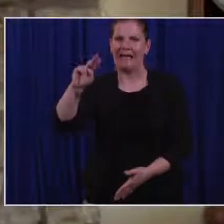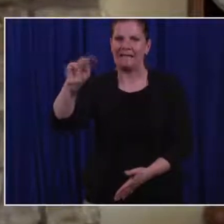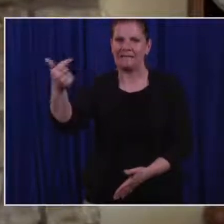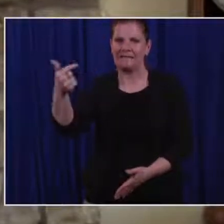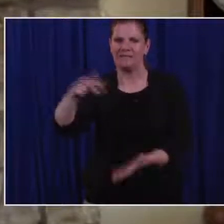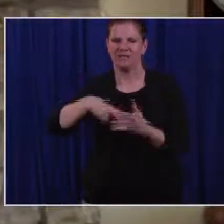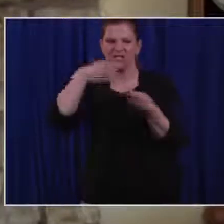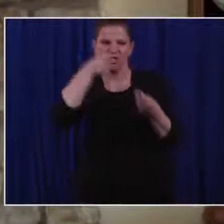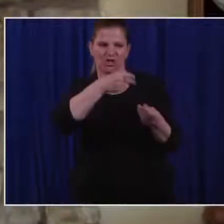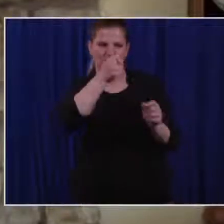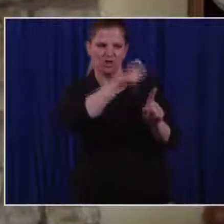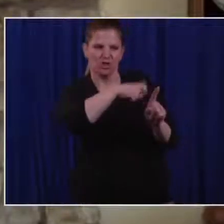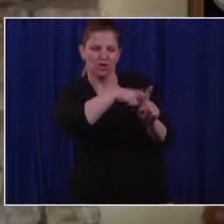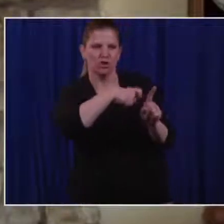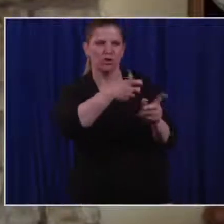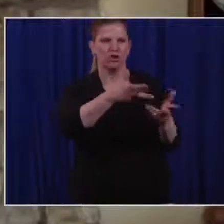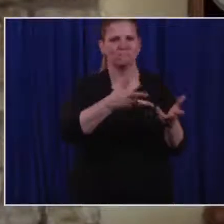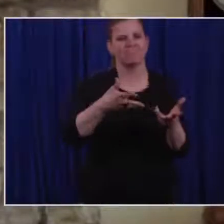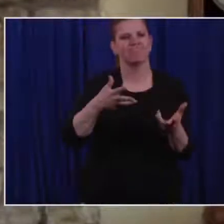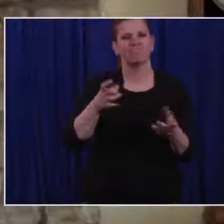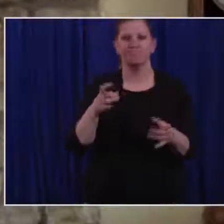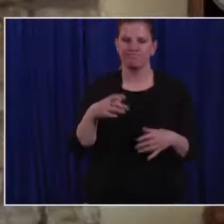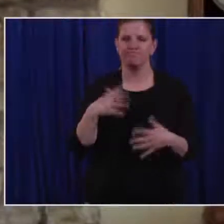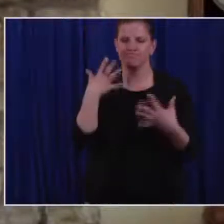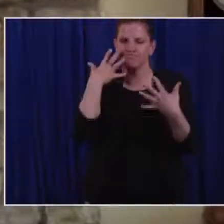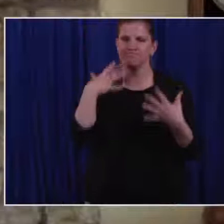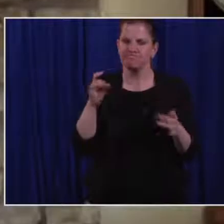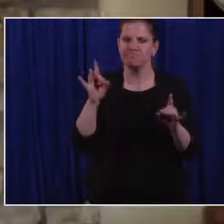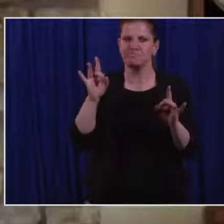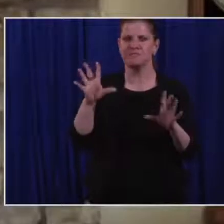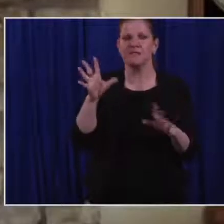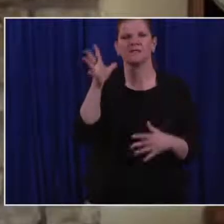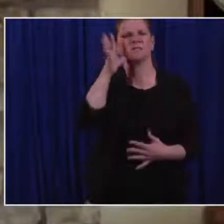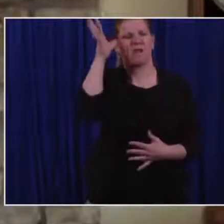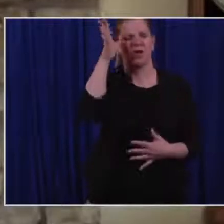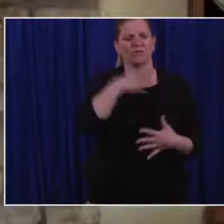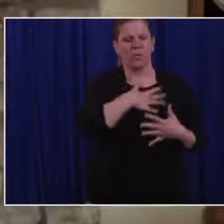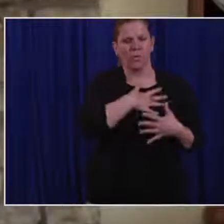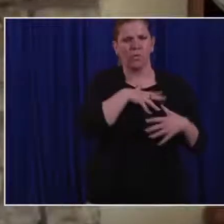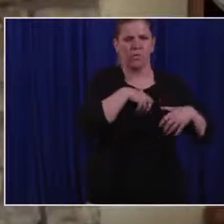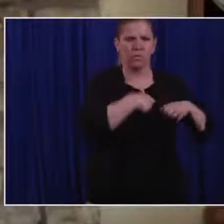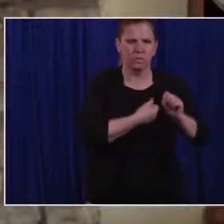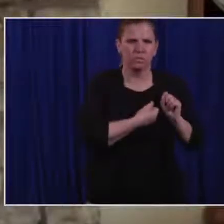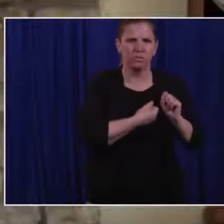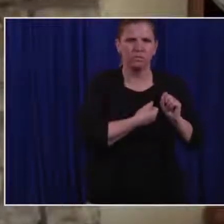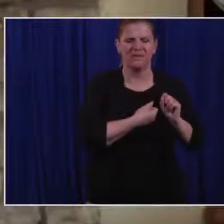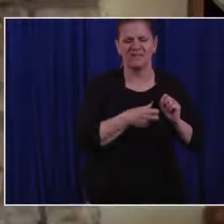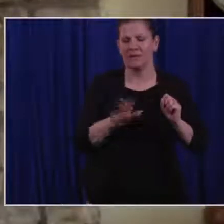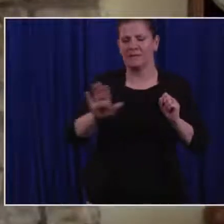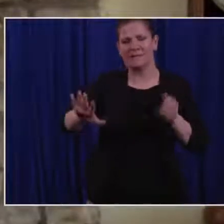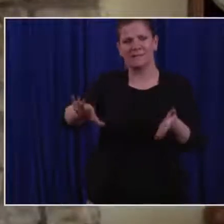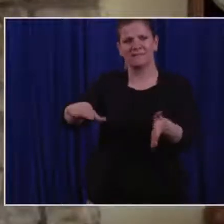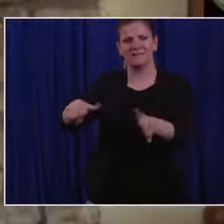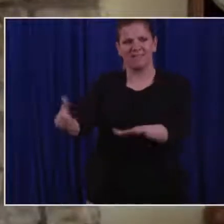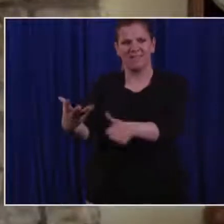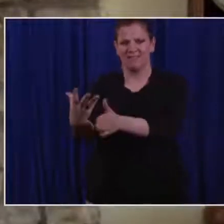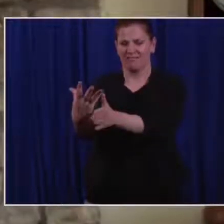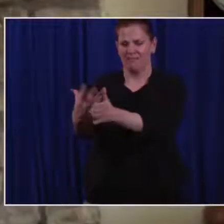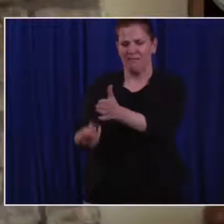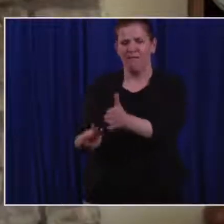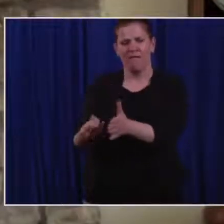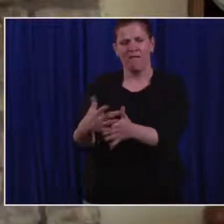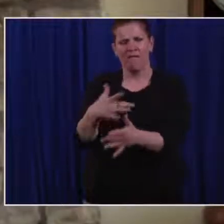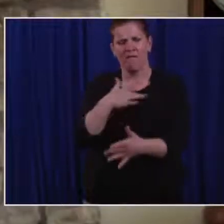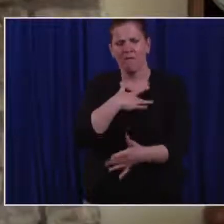His tragic and senseless death should remind us all the moral imperative for us to